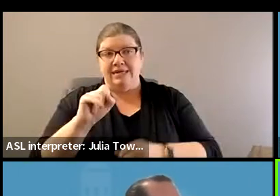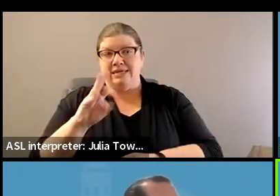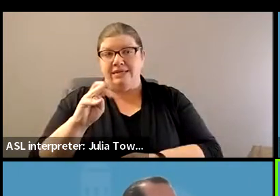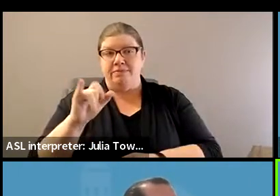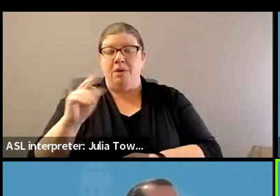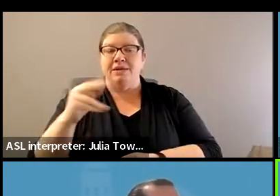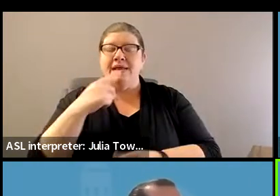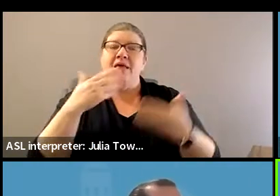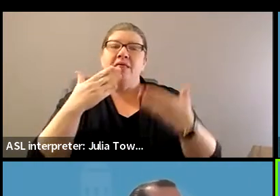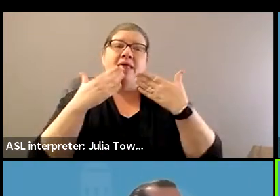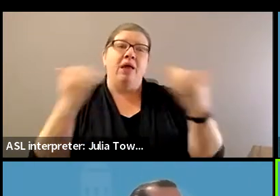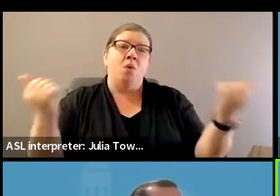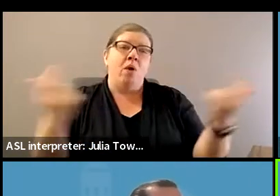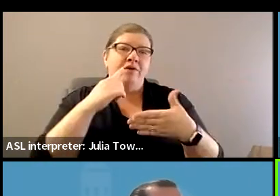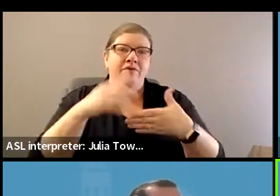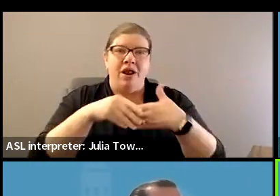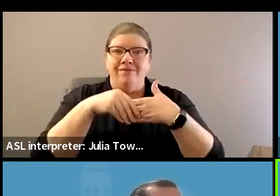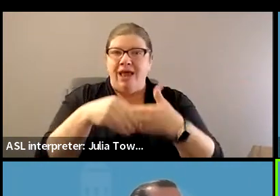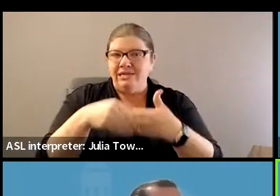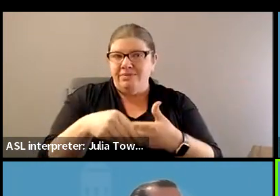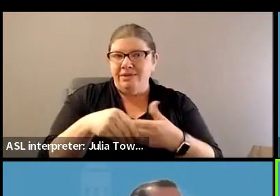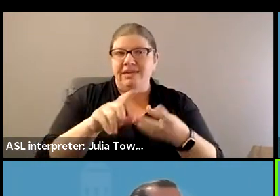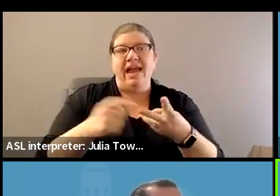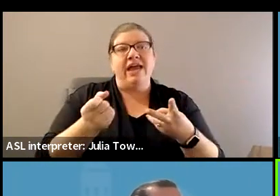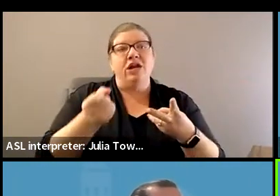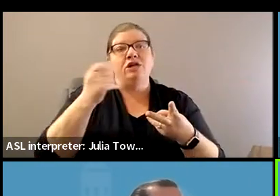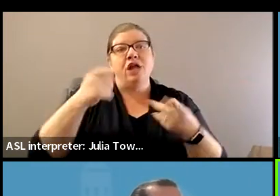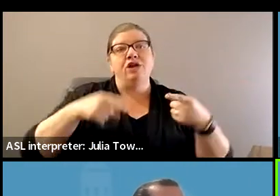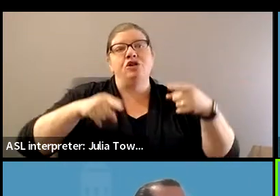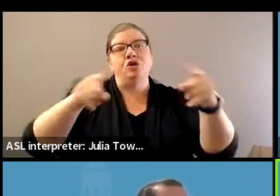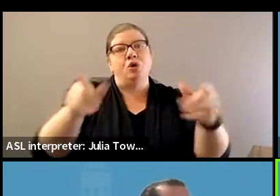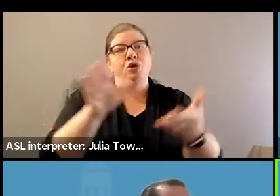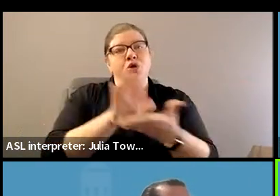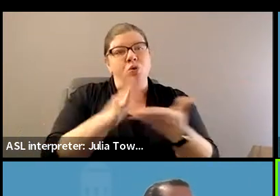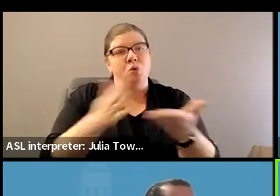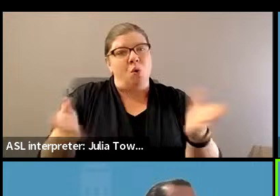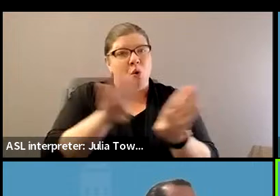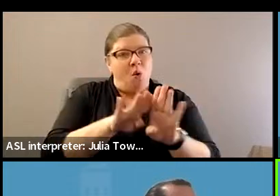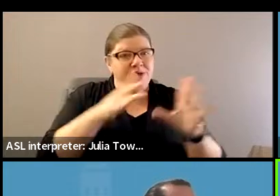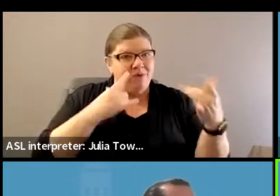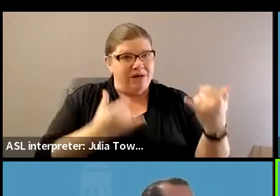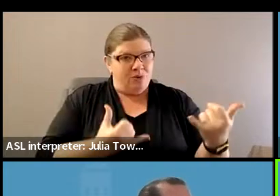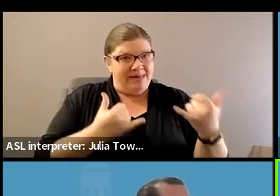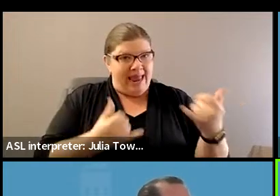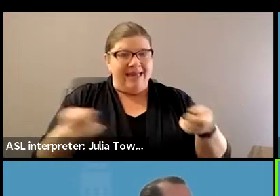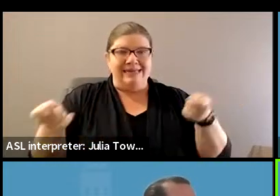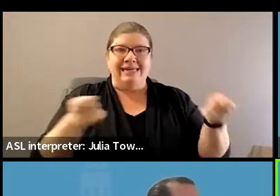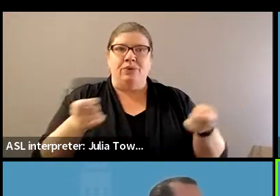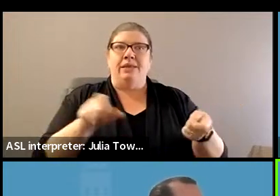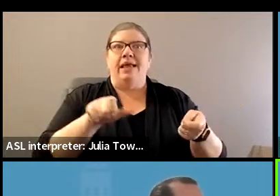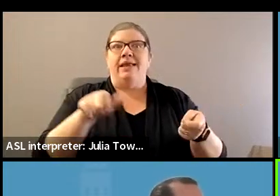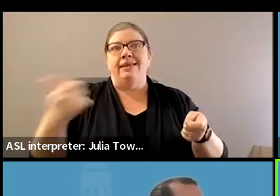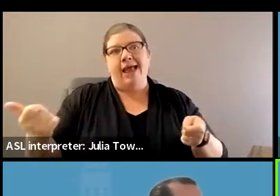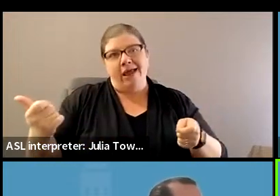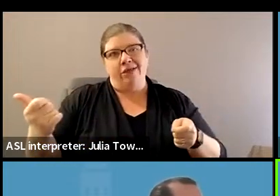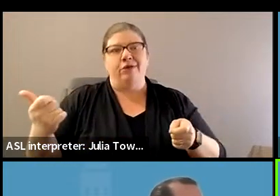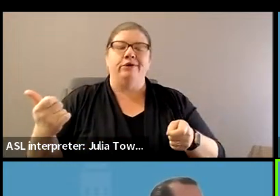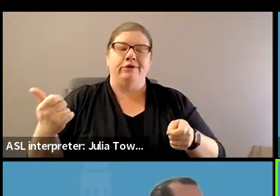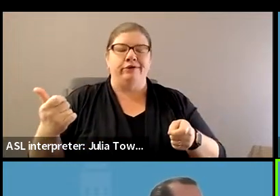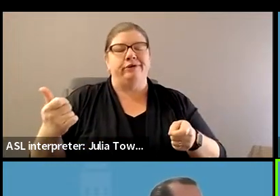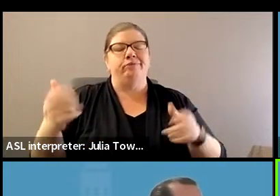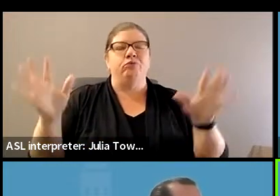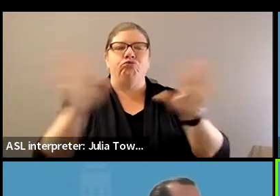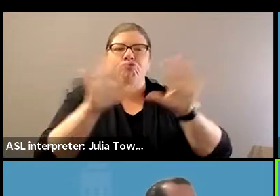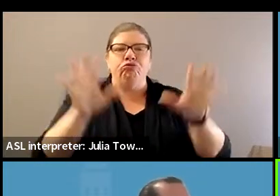their flexibility and understanding during this school closure for today as we deal with yet another atmospheric river hitting